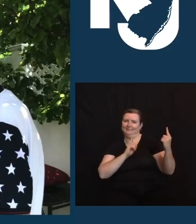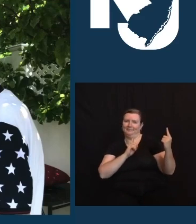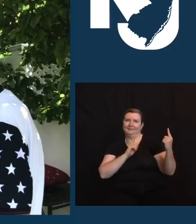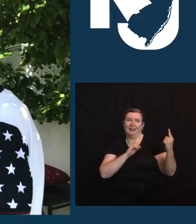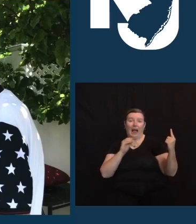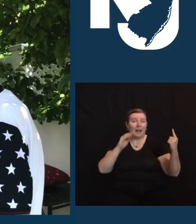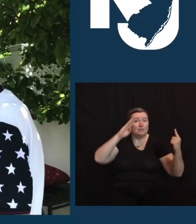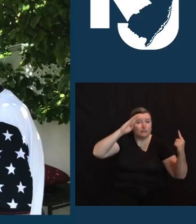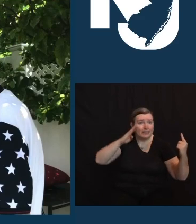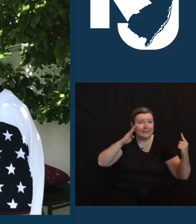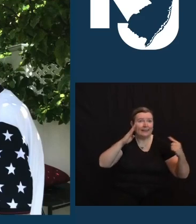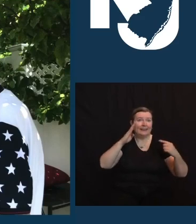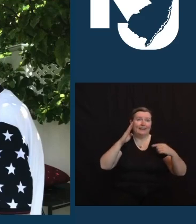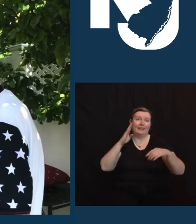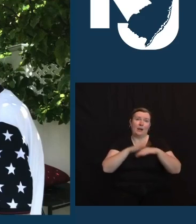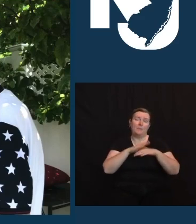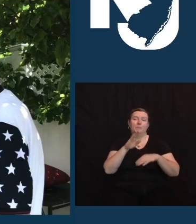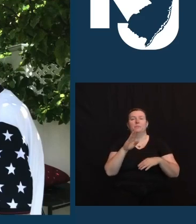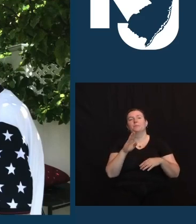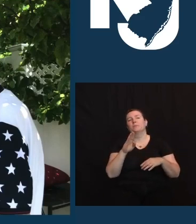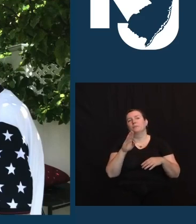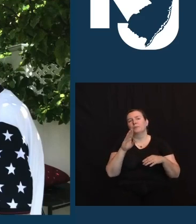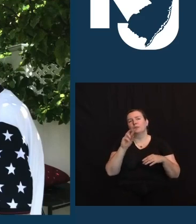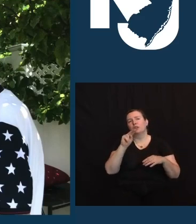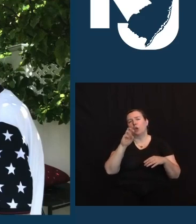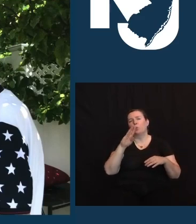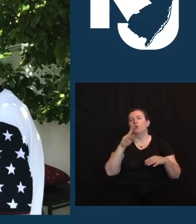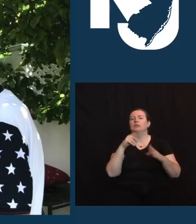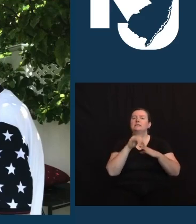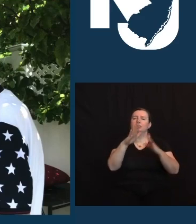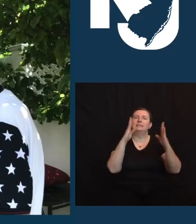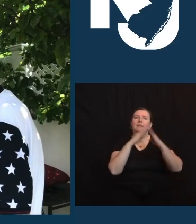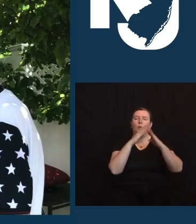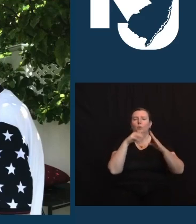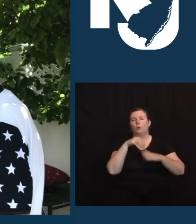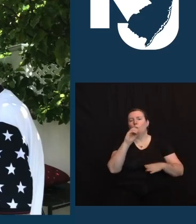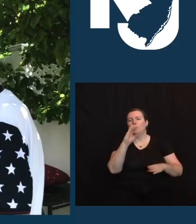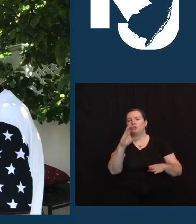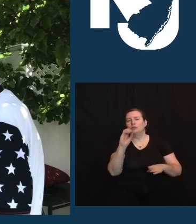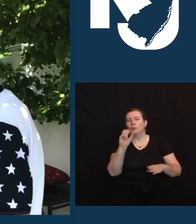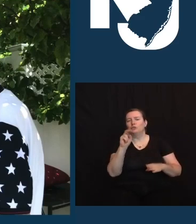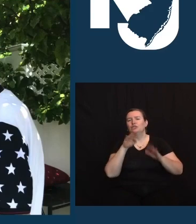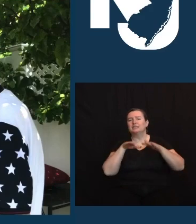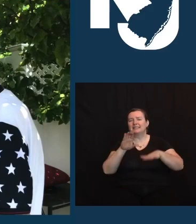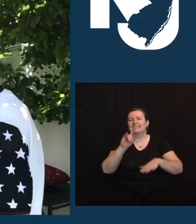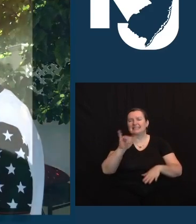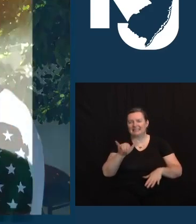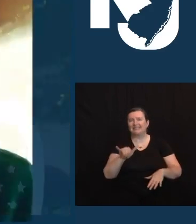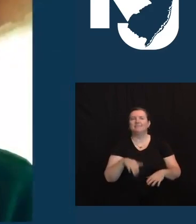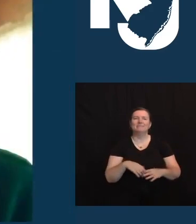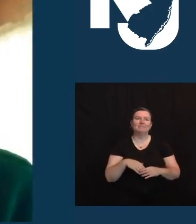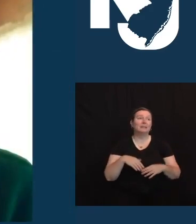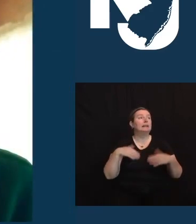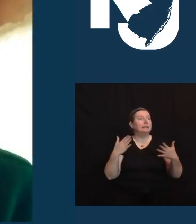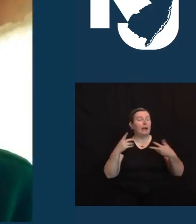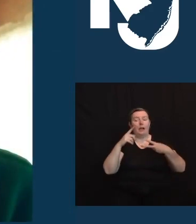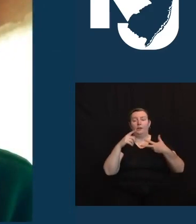on the boardwalk in Ocean City. And as I close, I have to sadly acknowledge the